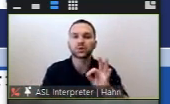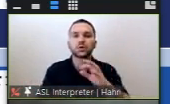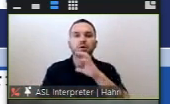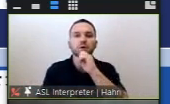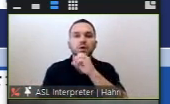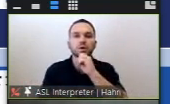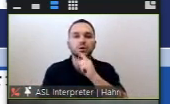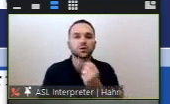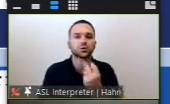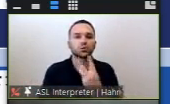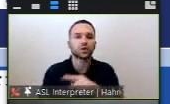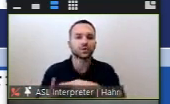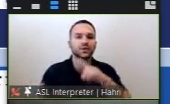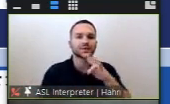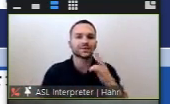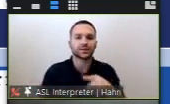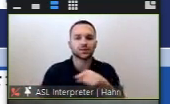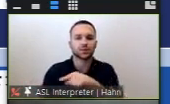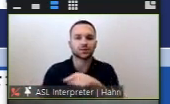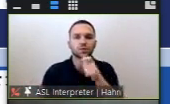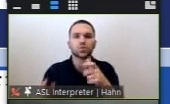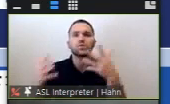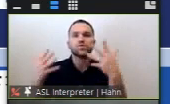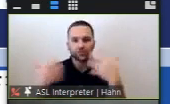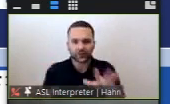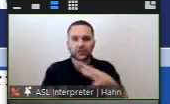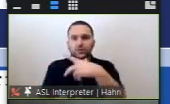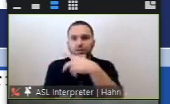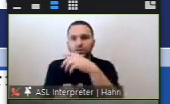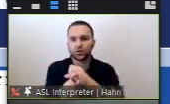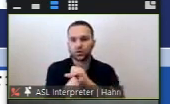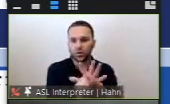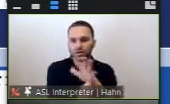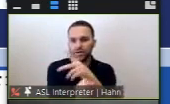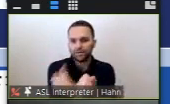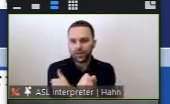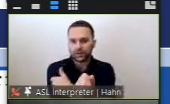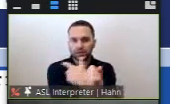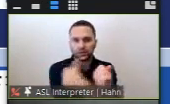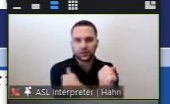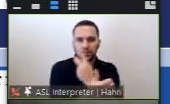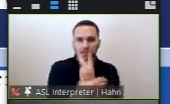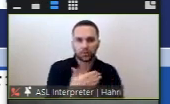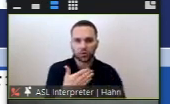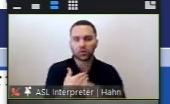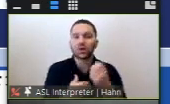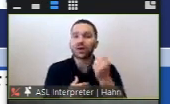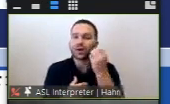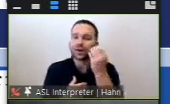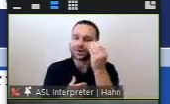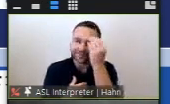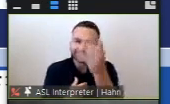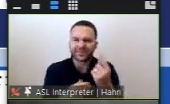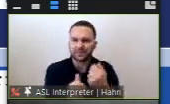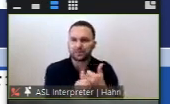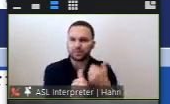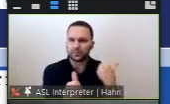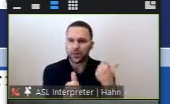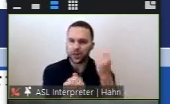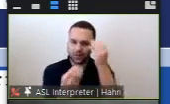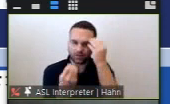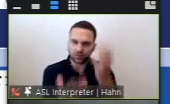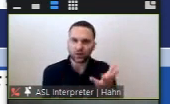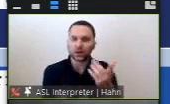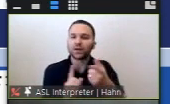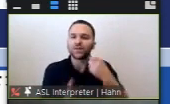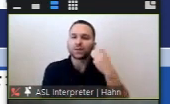have completed the COVID-19 vaccination series. Again, this is a little bit dated. This included data through July.